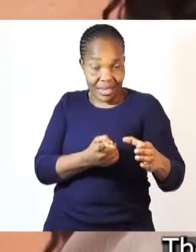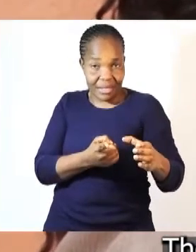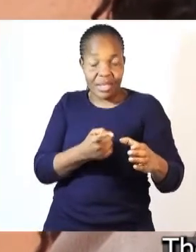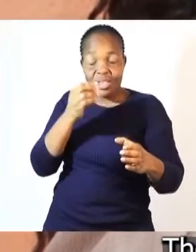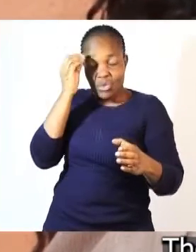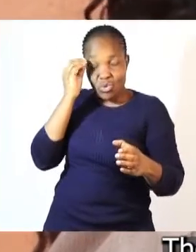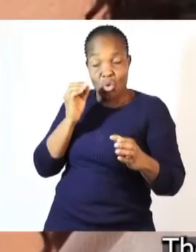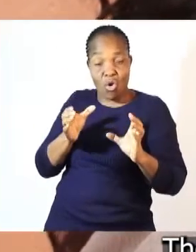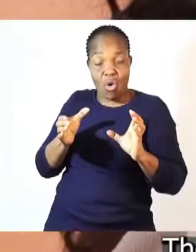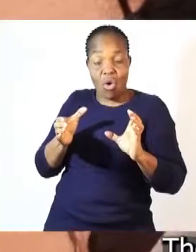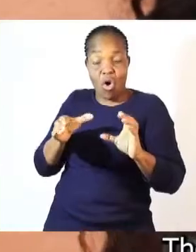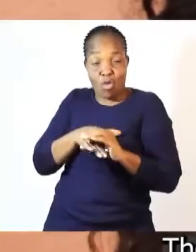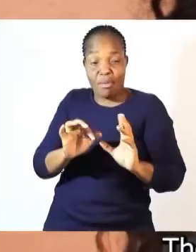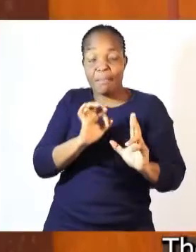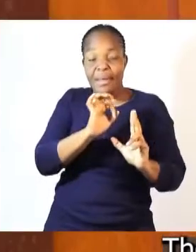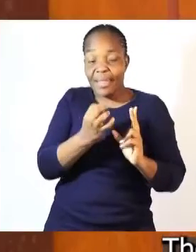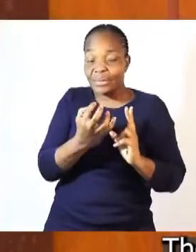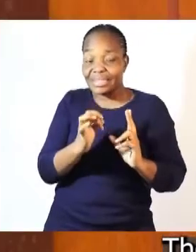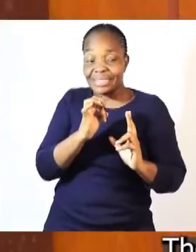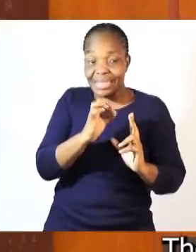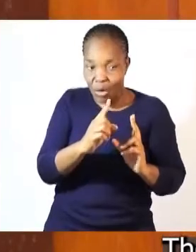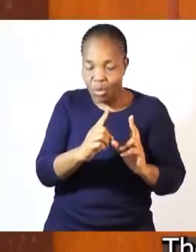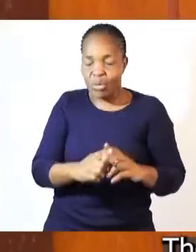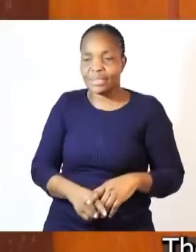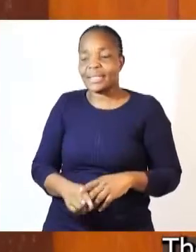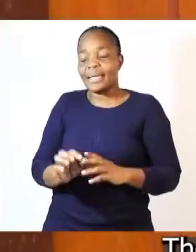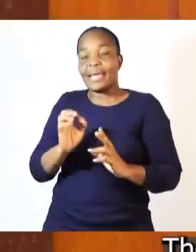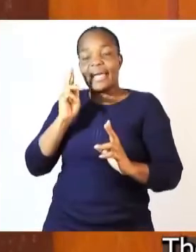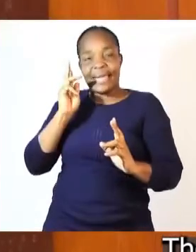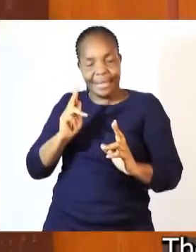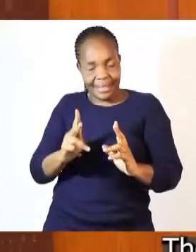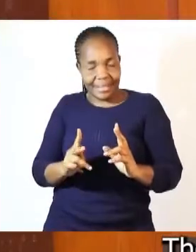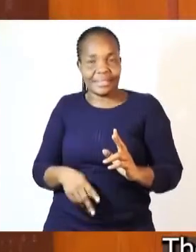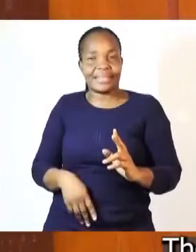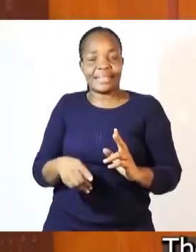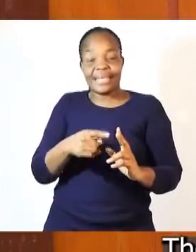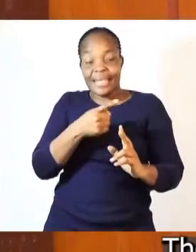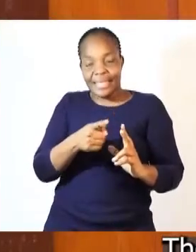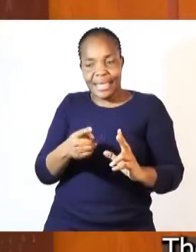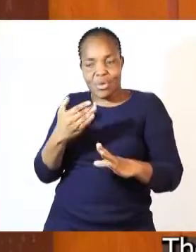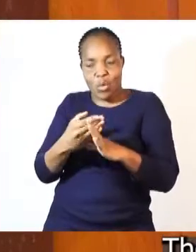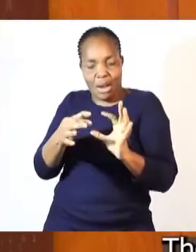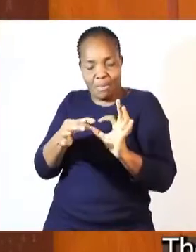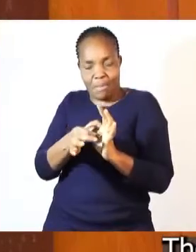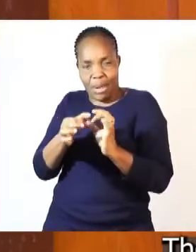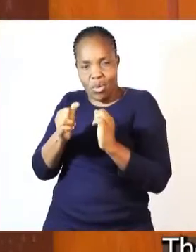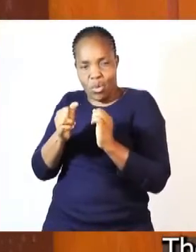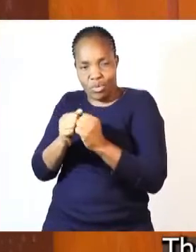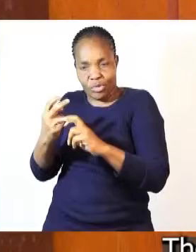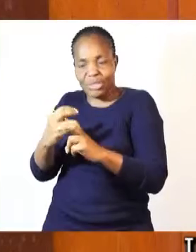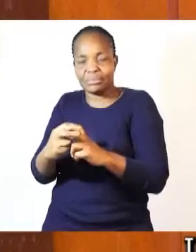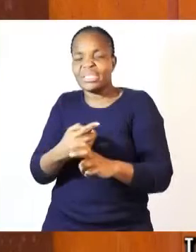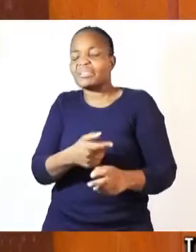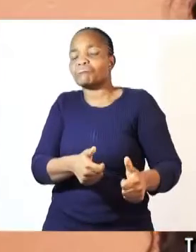what the needs of persons with disabilities are and will as well know how to work with persons with